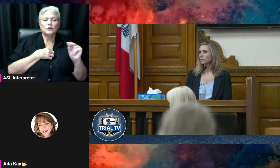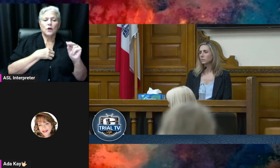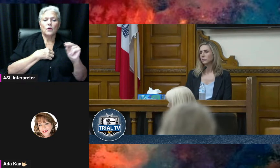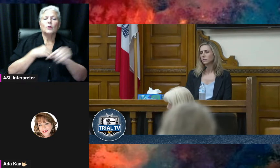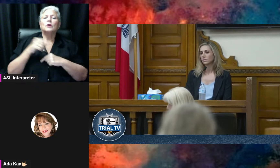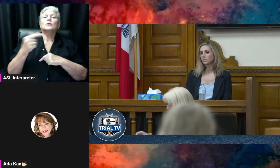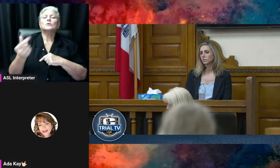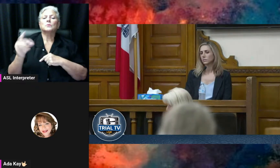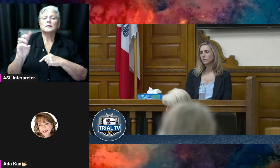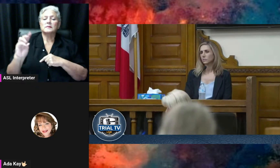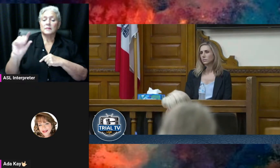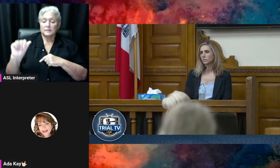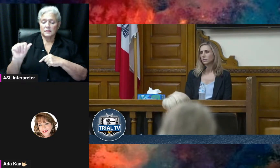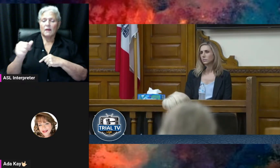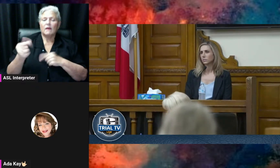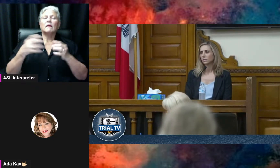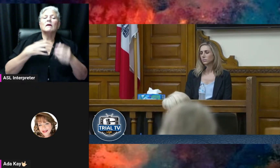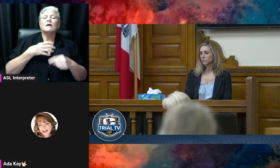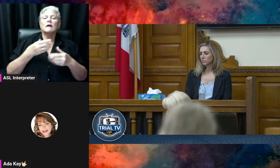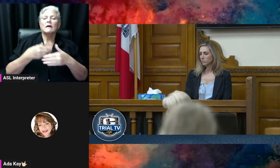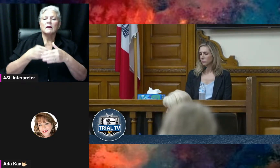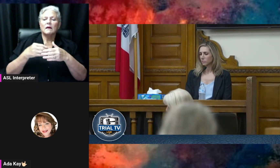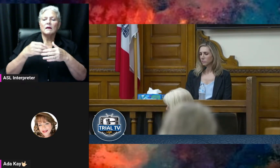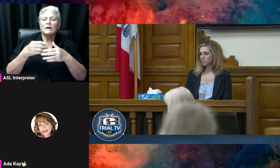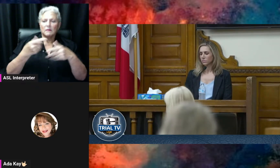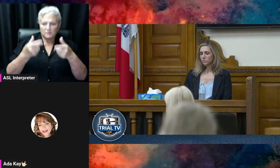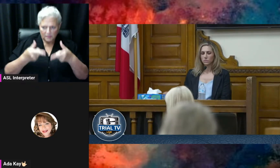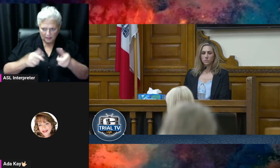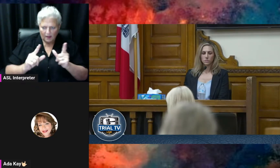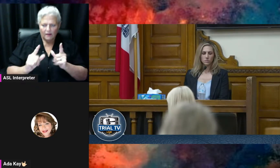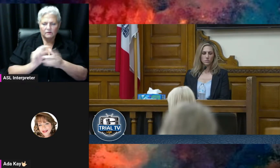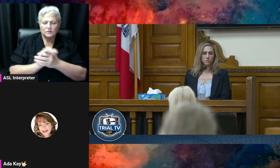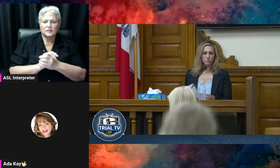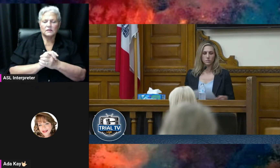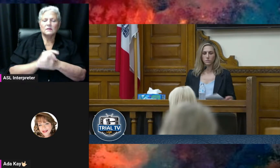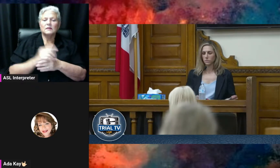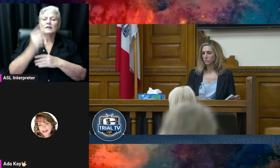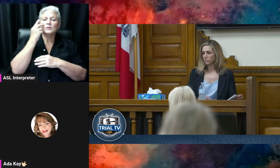admitted. So let's look at your autopsy report.